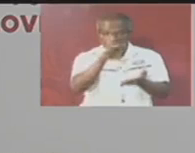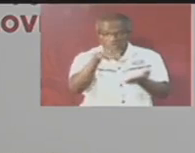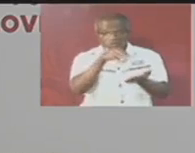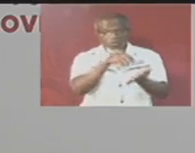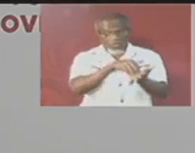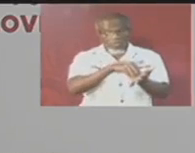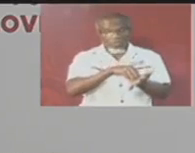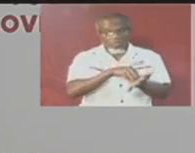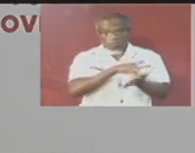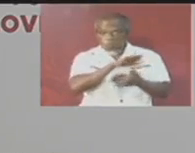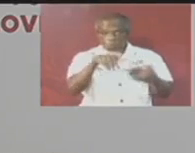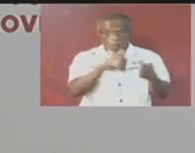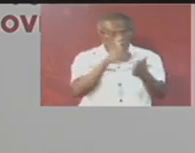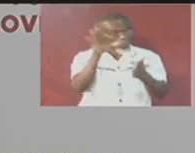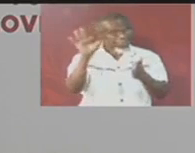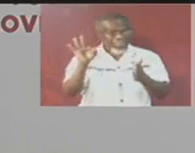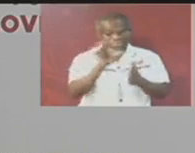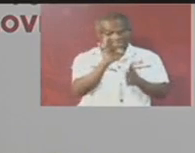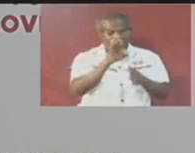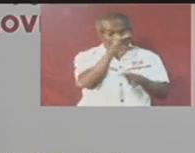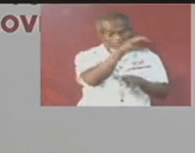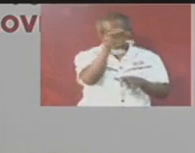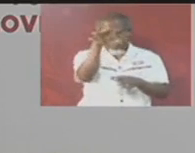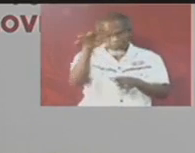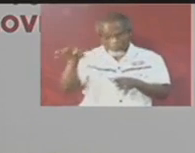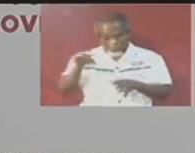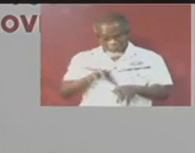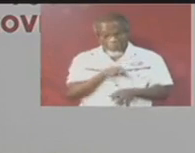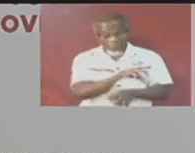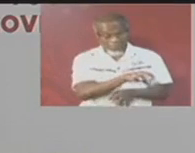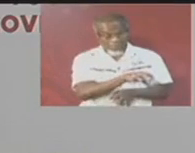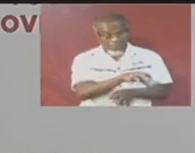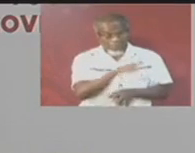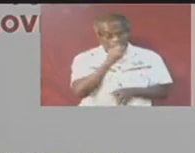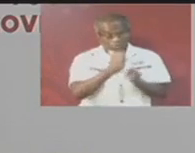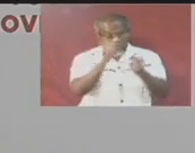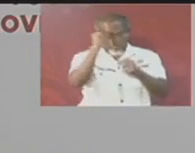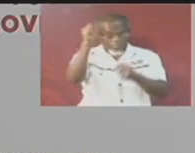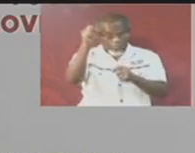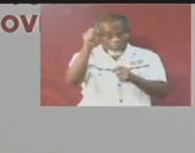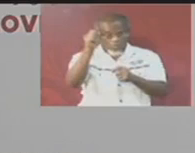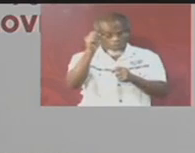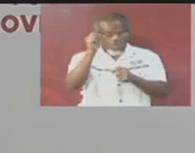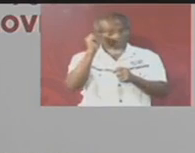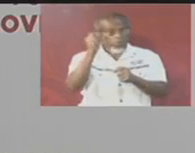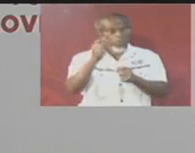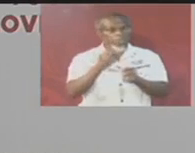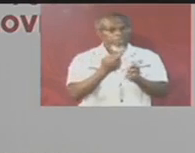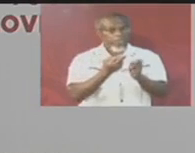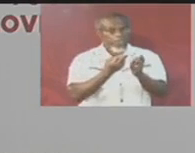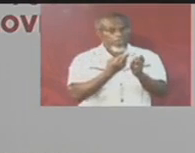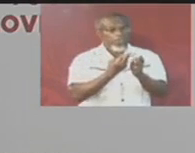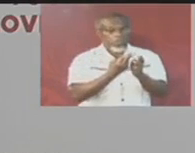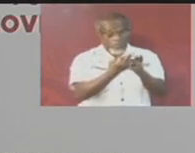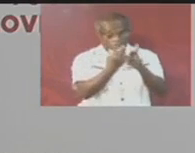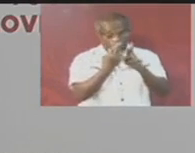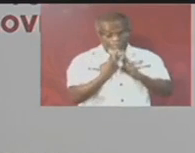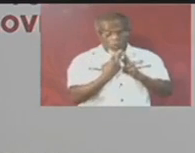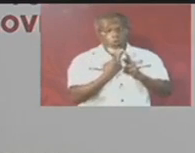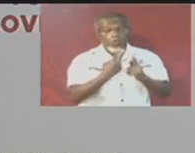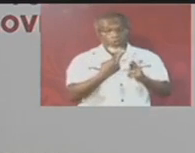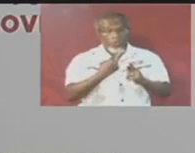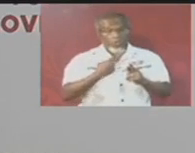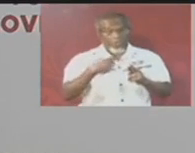9 police divisions across Trinidad and Tobago. And I will be asking them to report to this team on